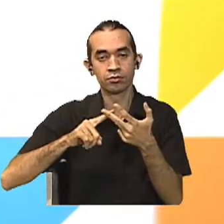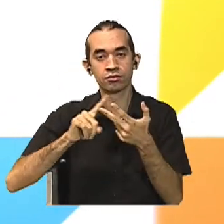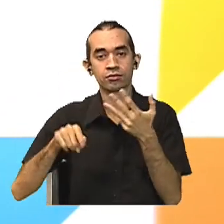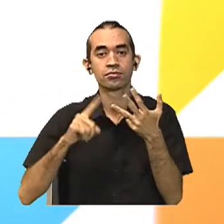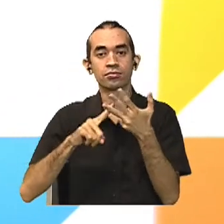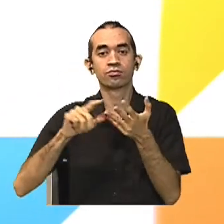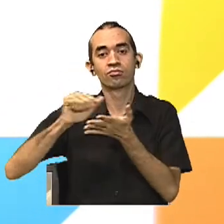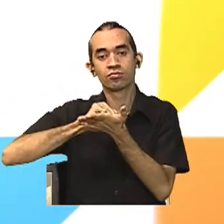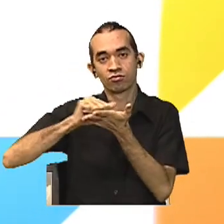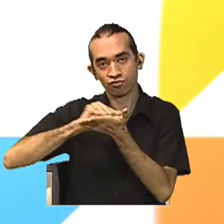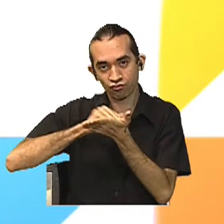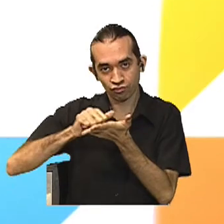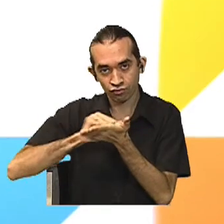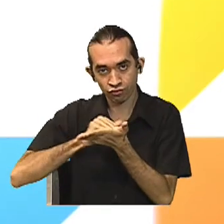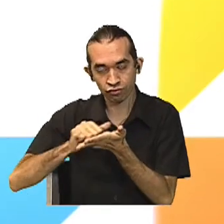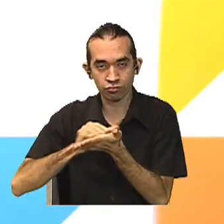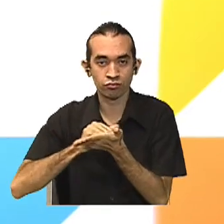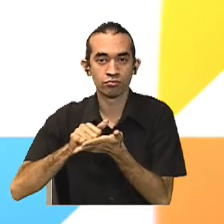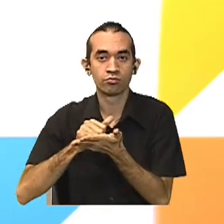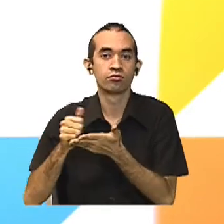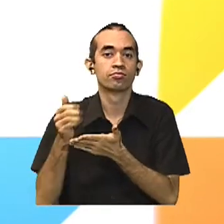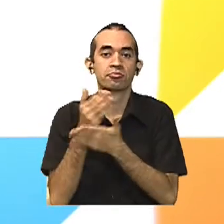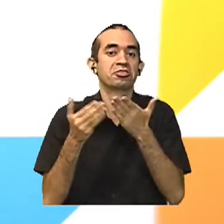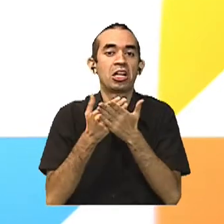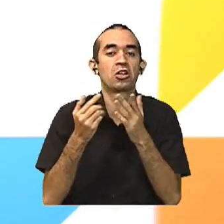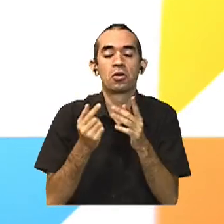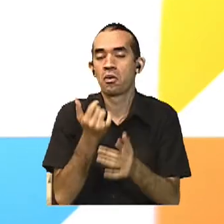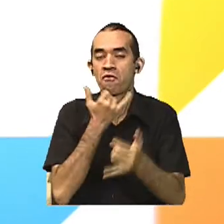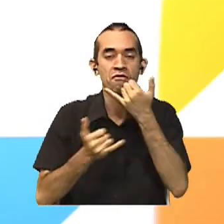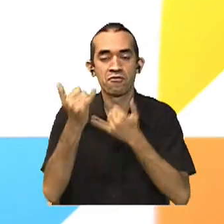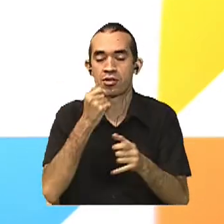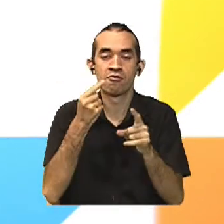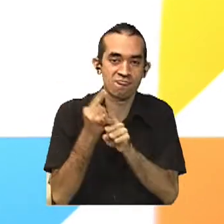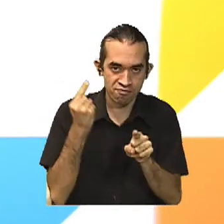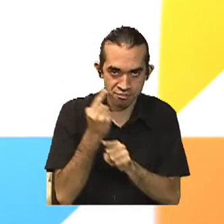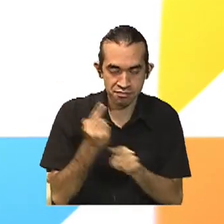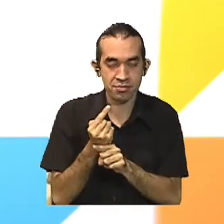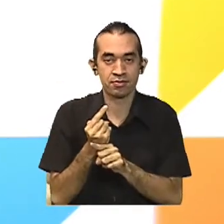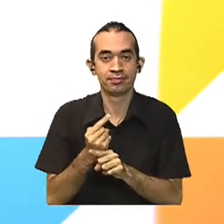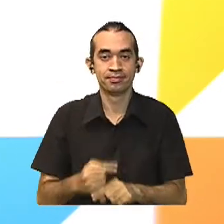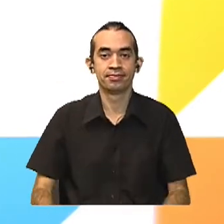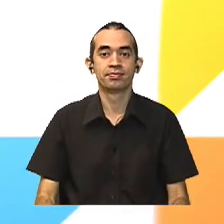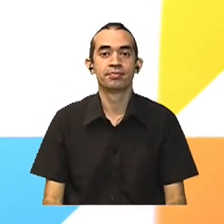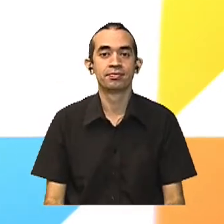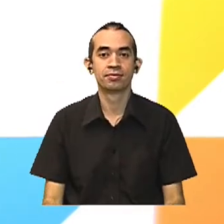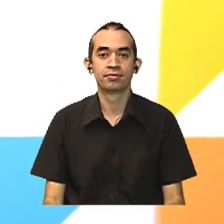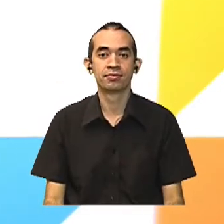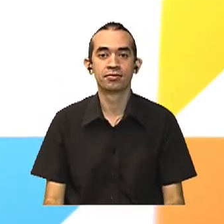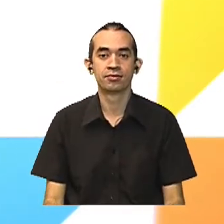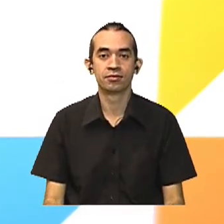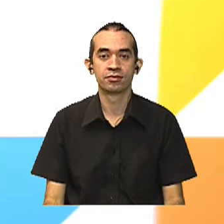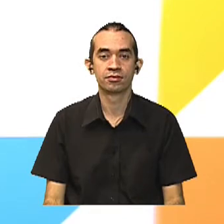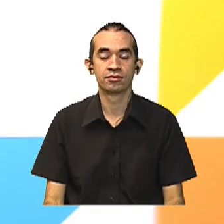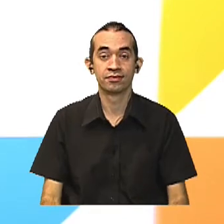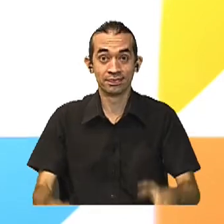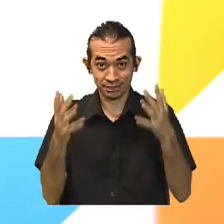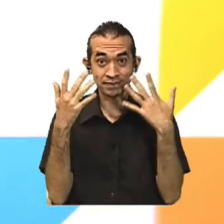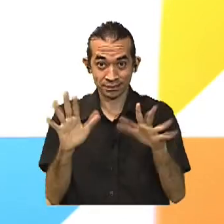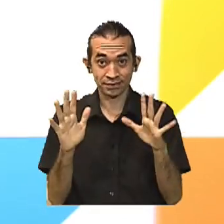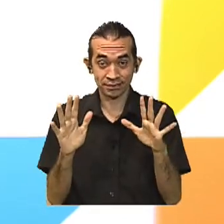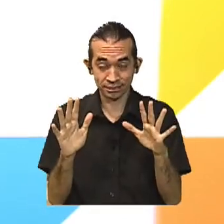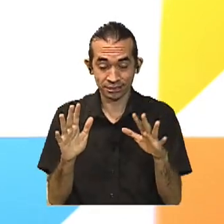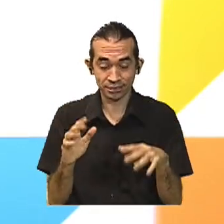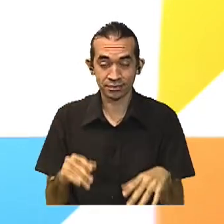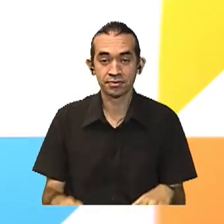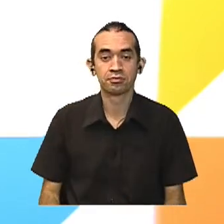an eraser in case you have to correct your mistakes. Okay, so now I'm going to give